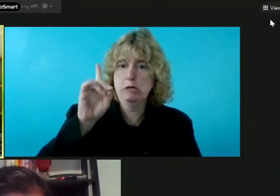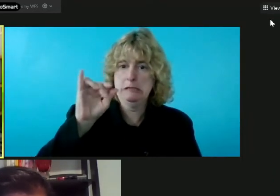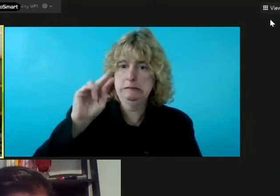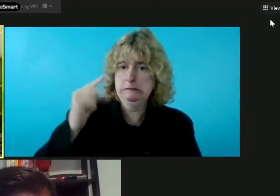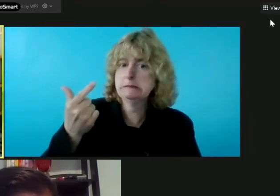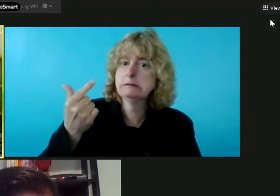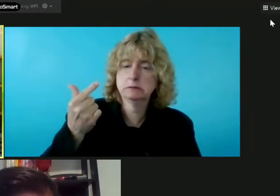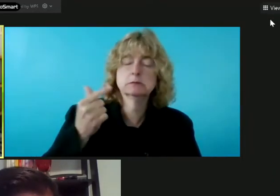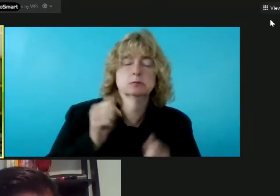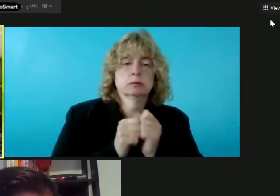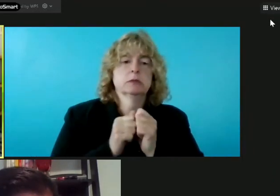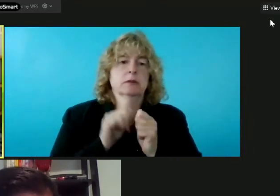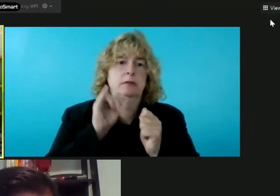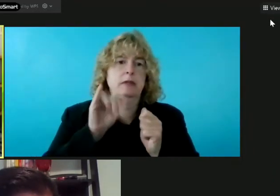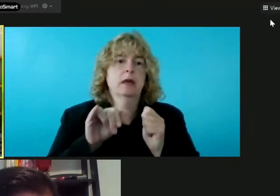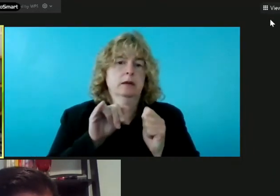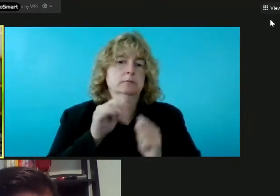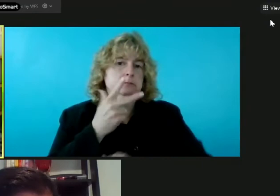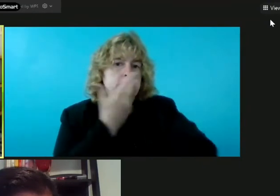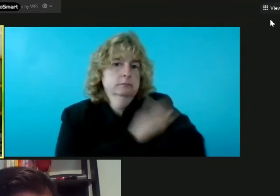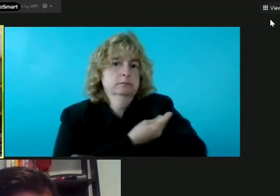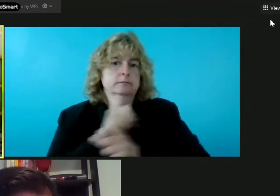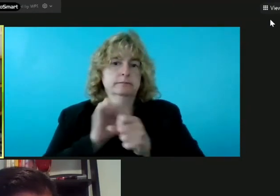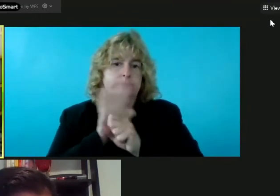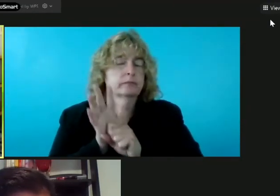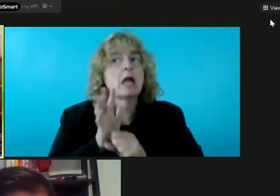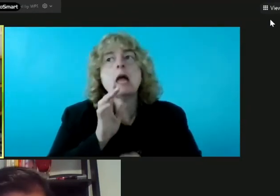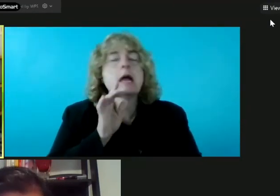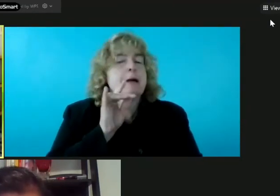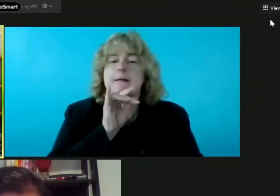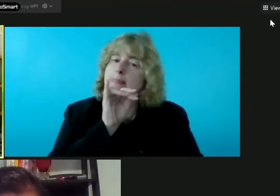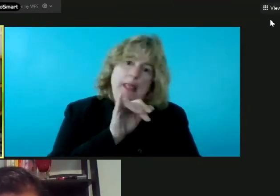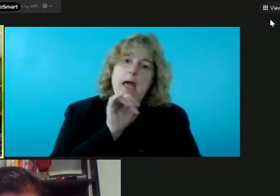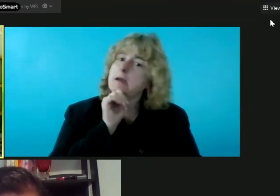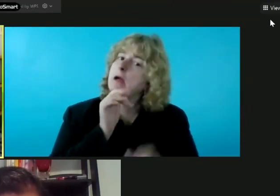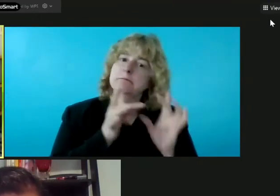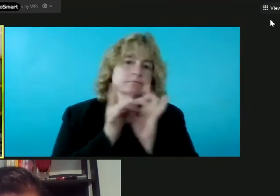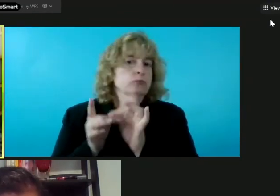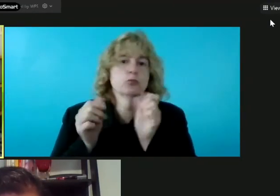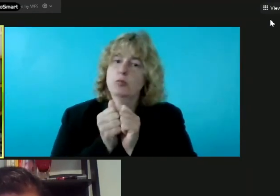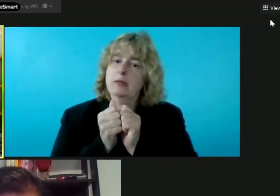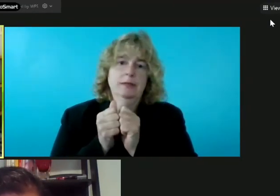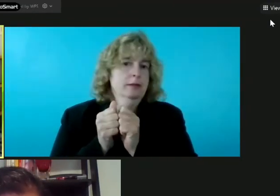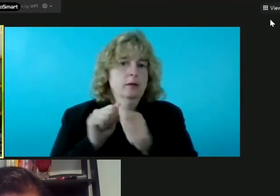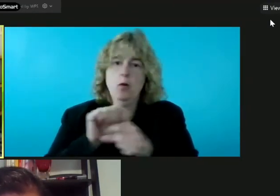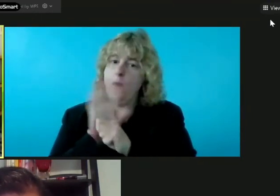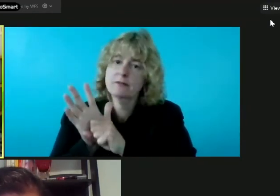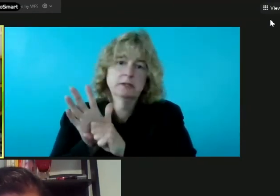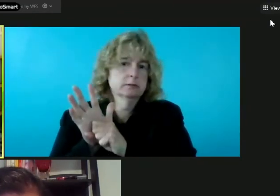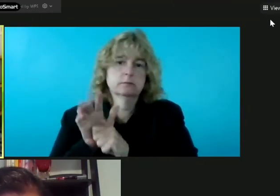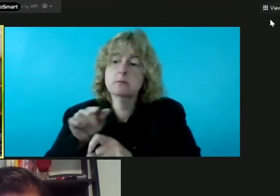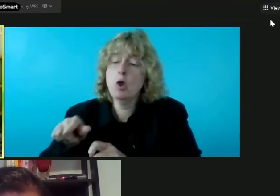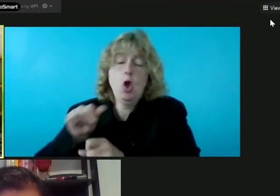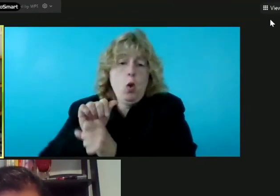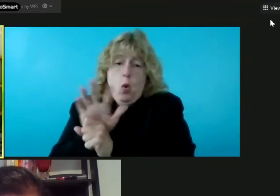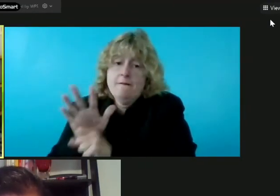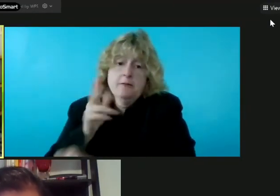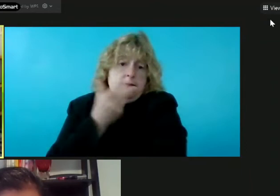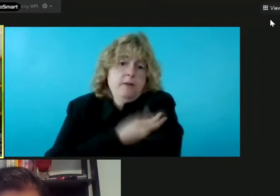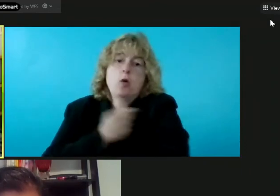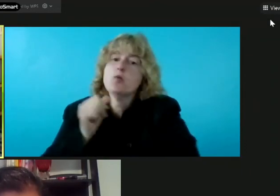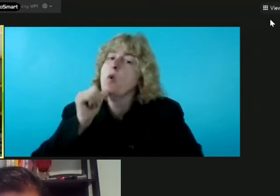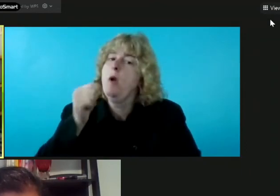all with the COVID vaccines. None of the COVID vaccines contain any of the COVID